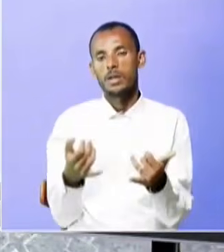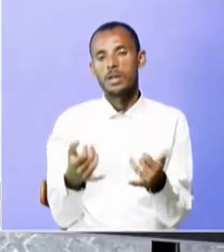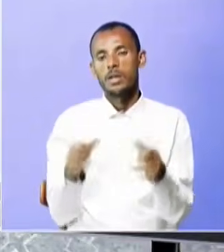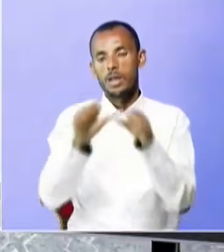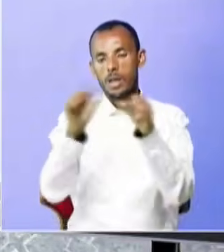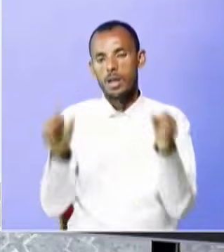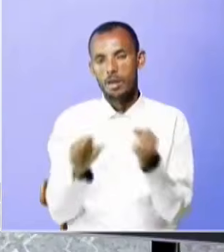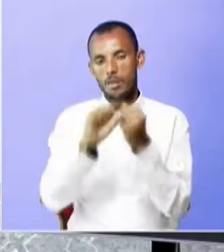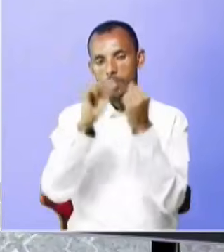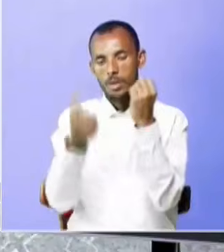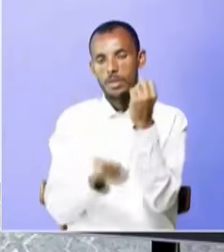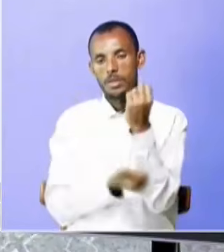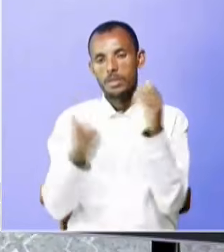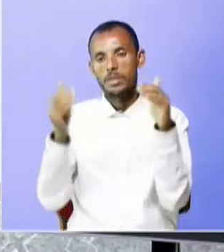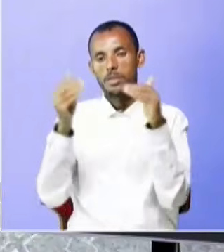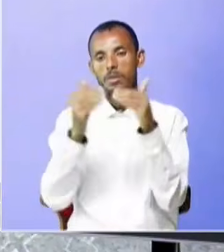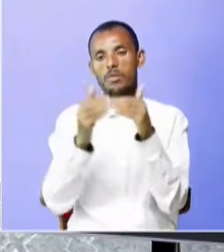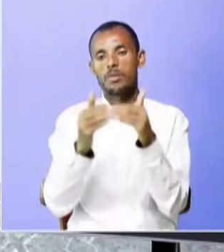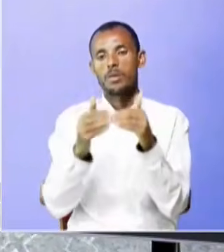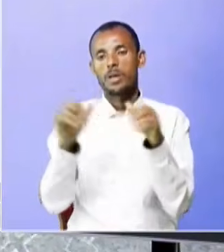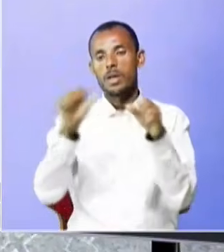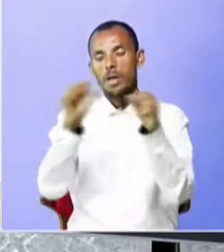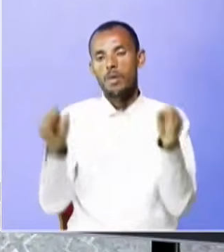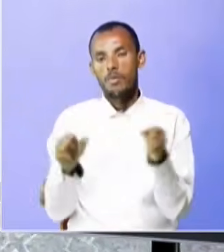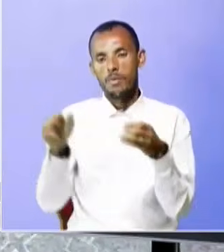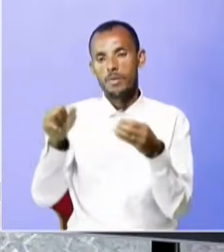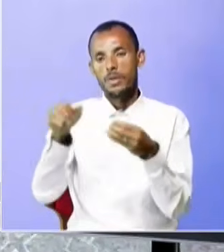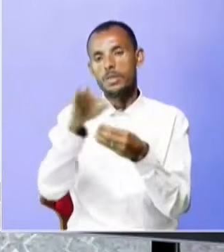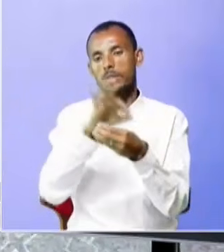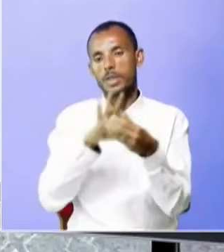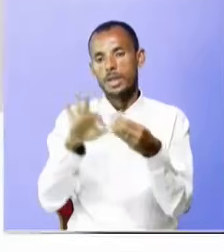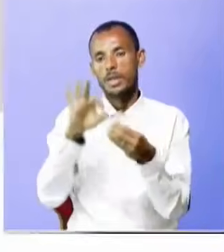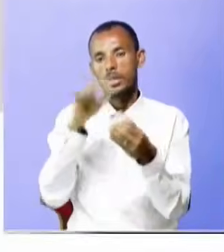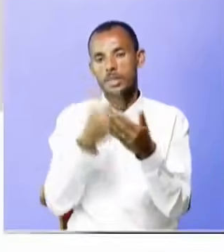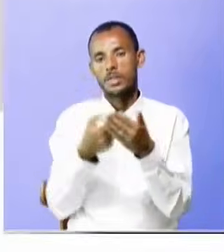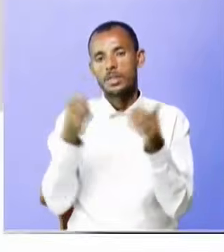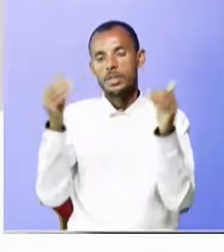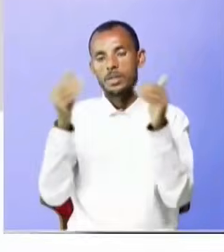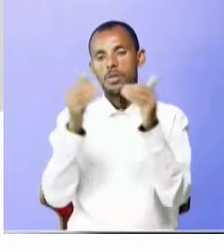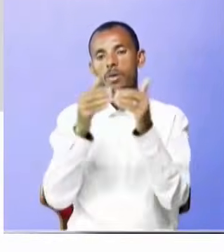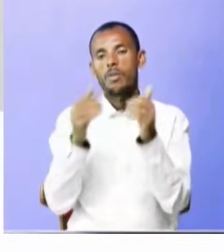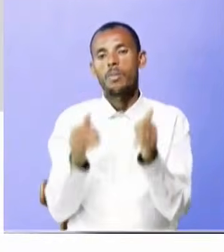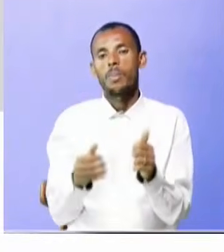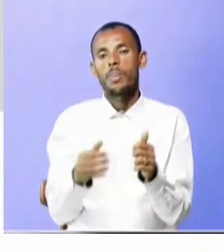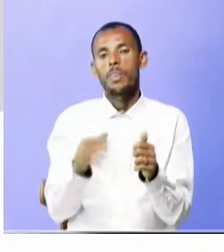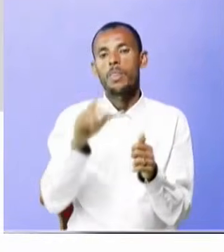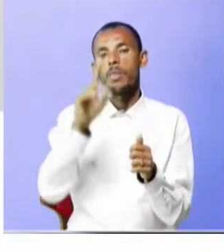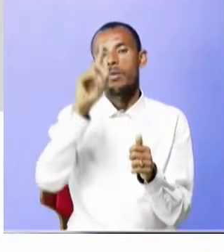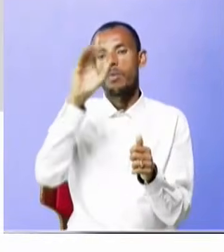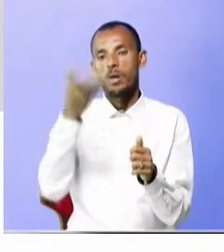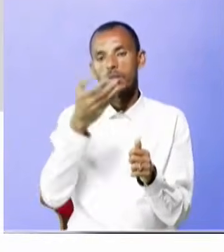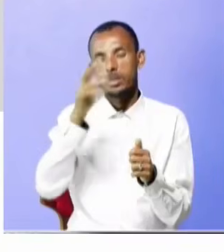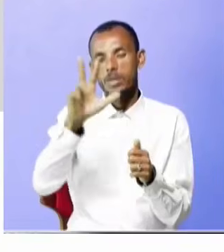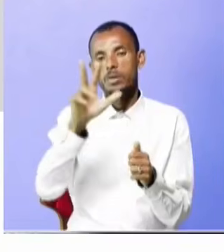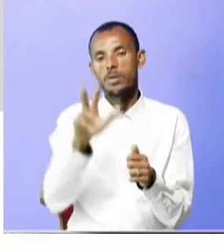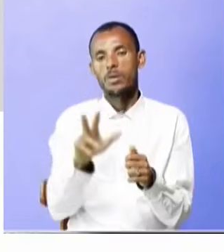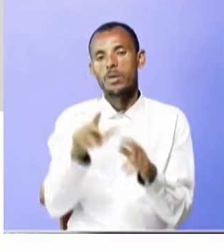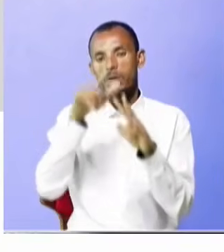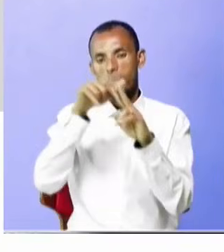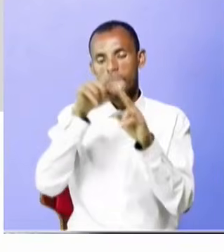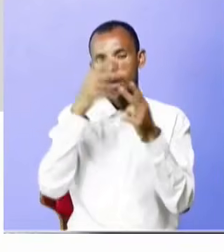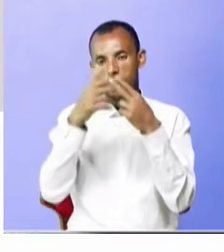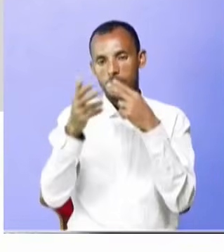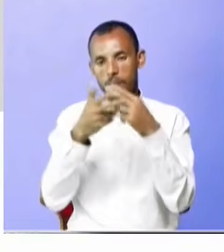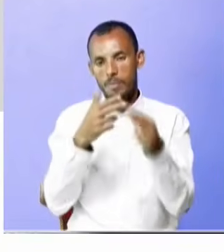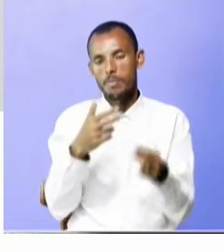of the base is area of a circle. So this is the same as 1/3 of pi